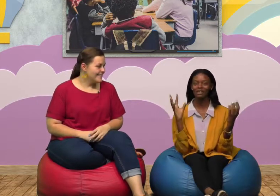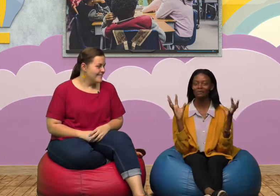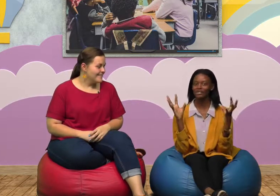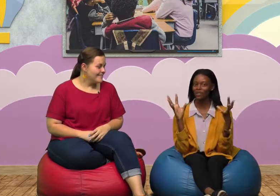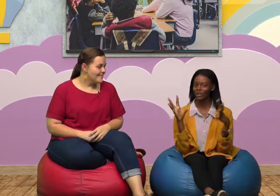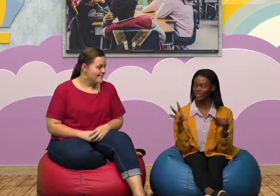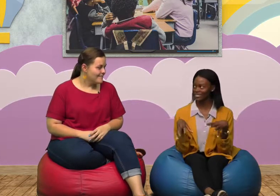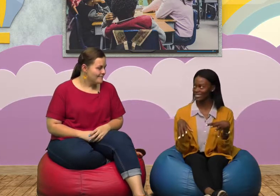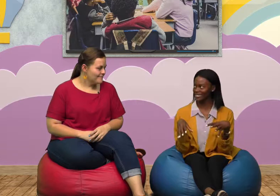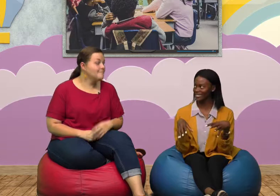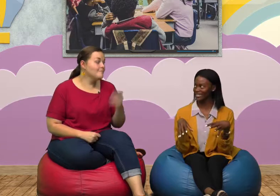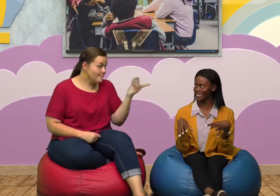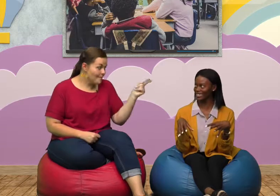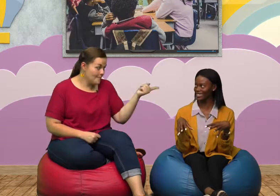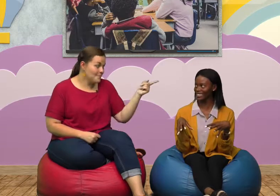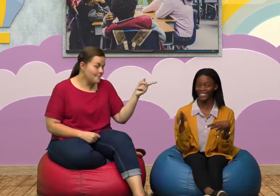Sometimes goggles.